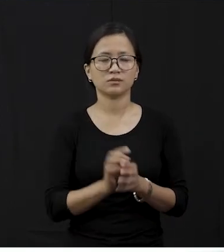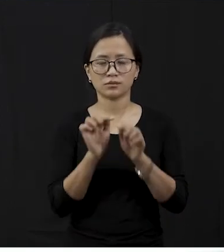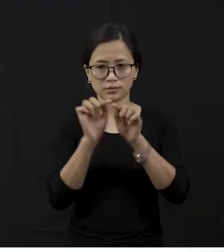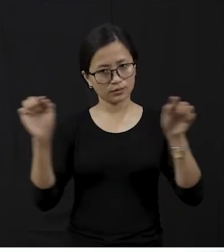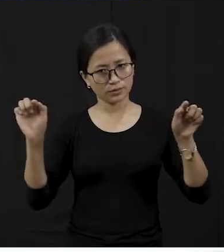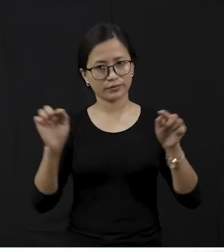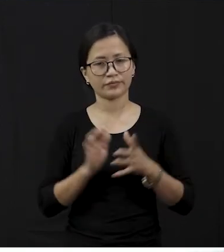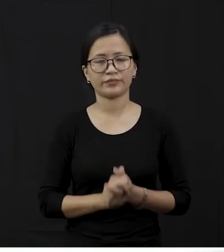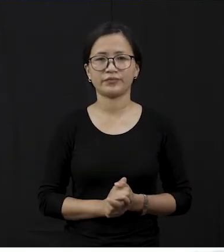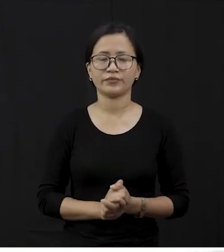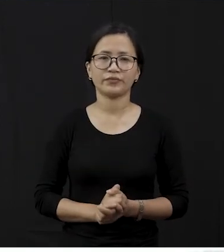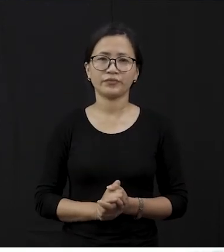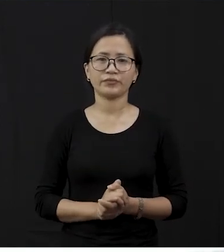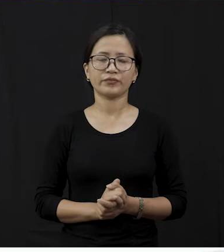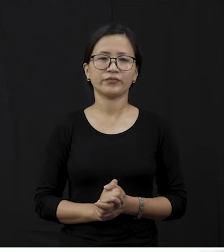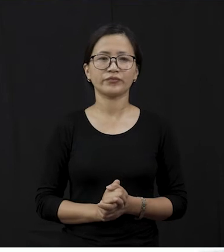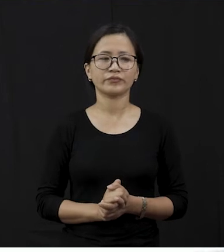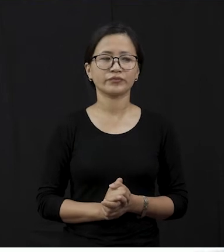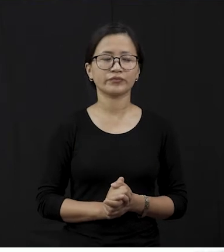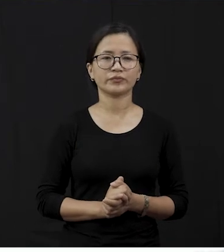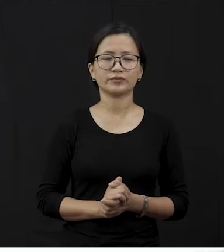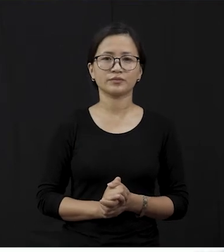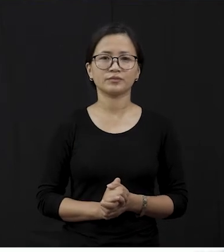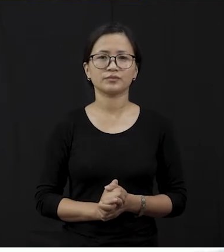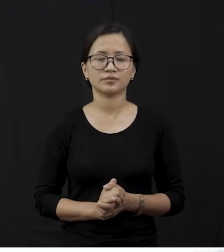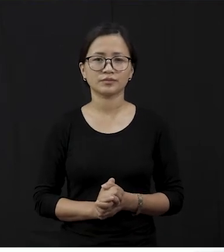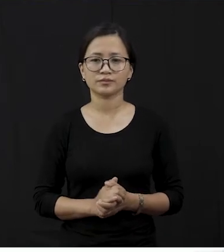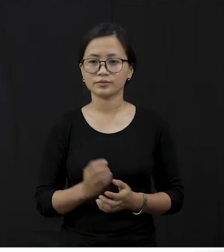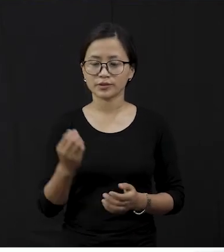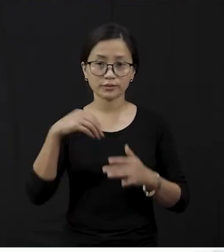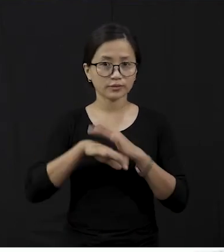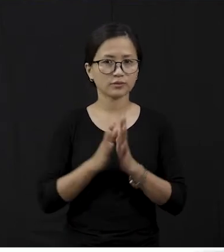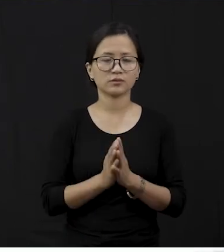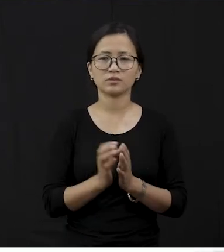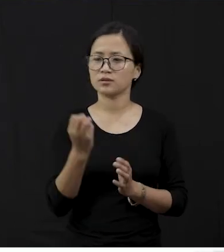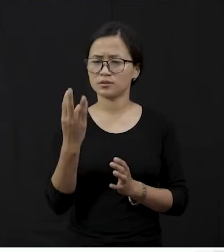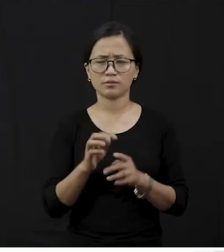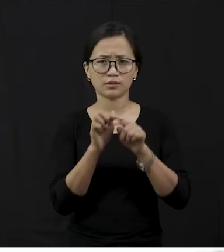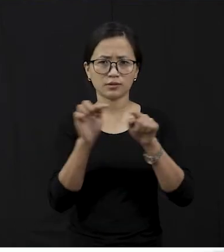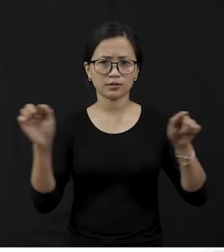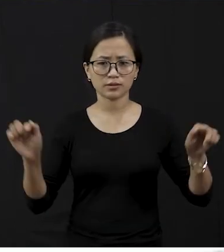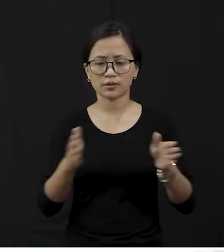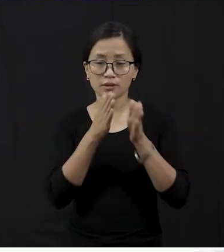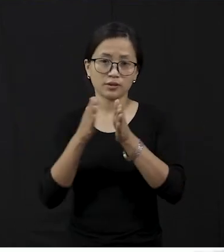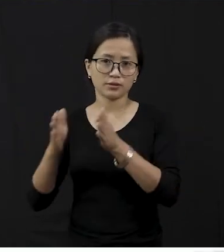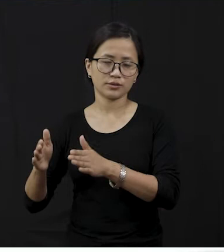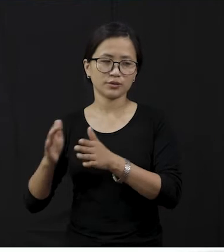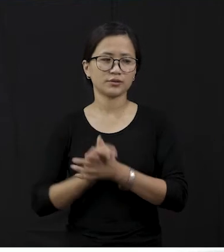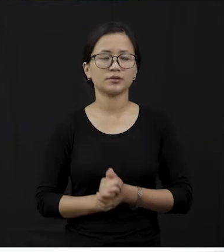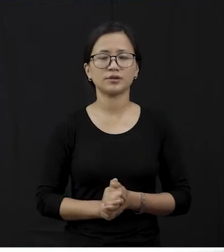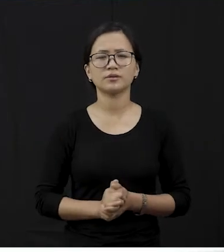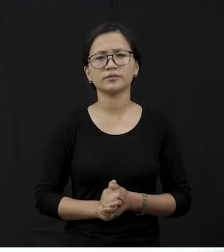line. Okay. This is a number line. In number line, That is, numbers are arranged in ascending